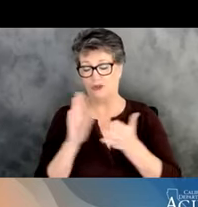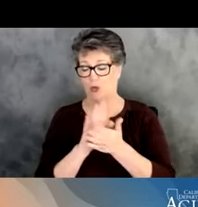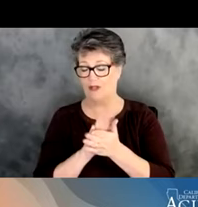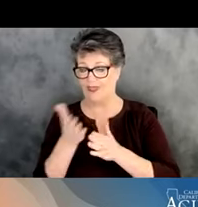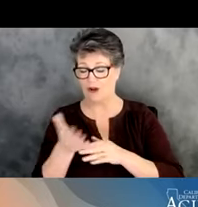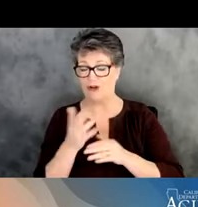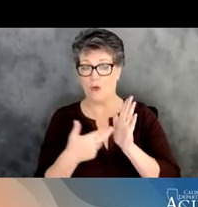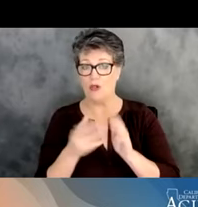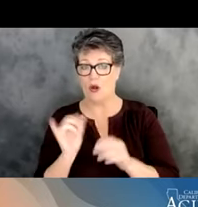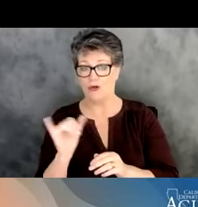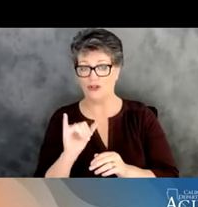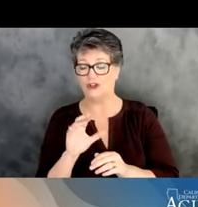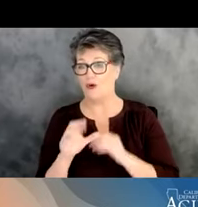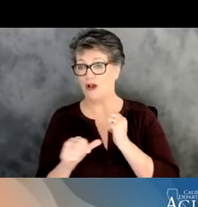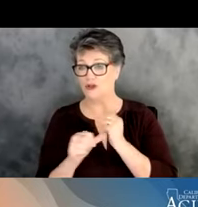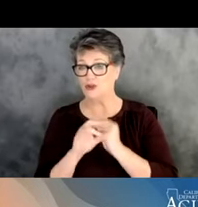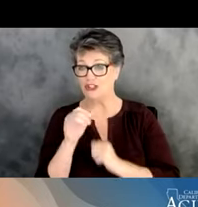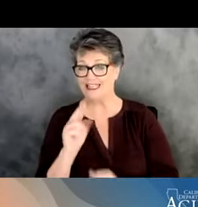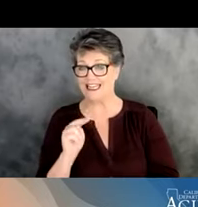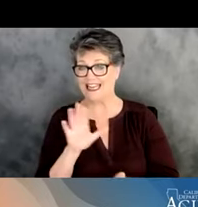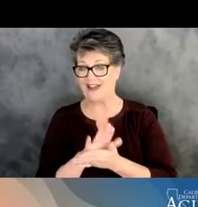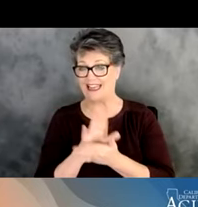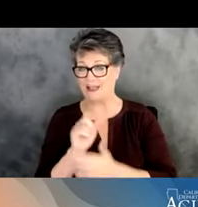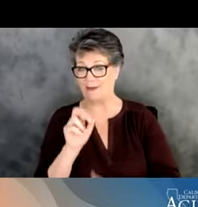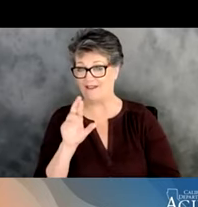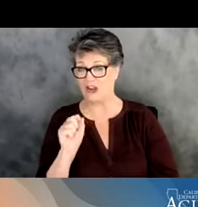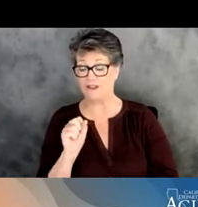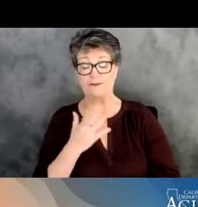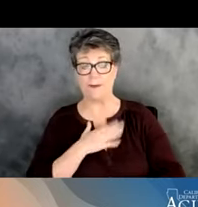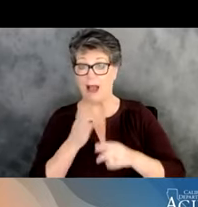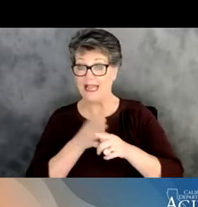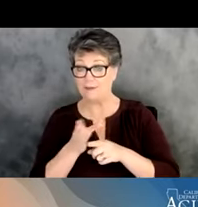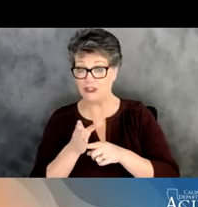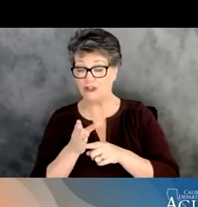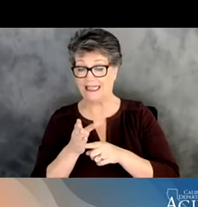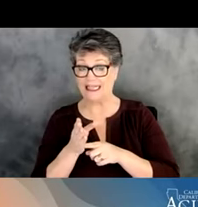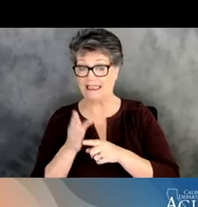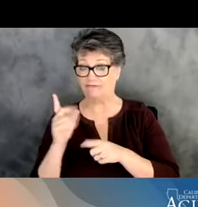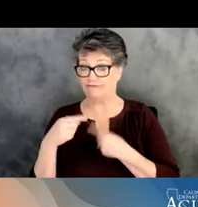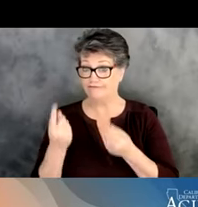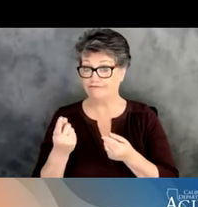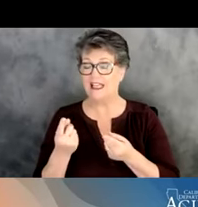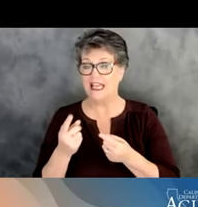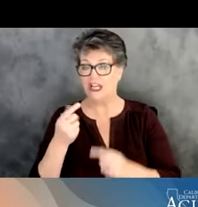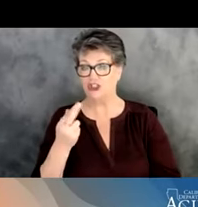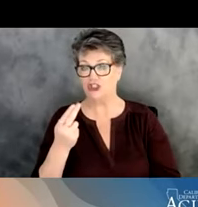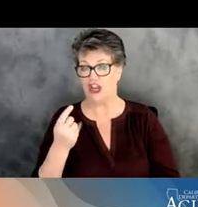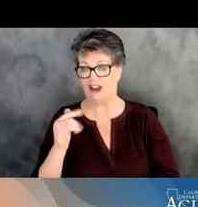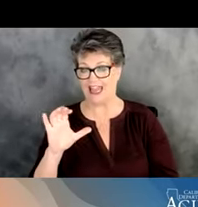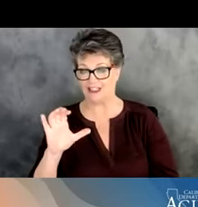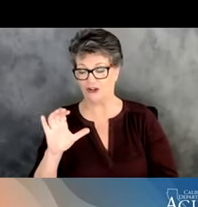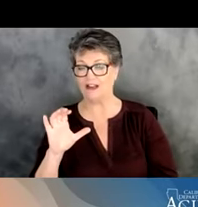also the Associate Dean of Academic Affairs. My specialty, however, from practice is geriatric